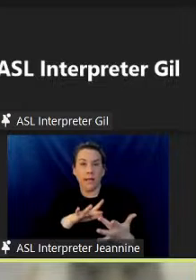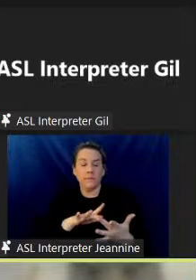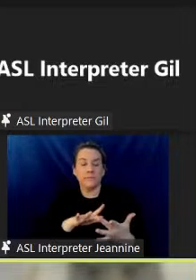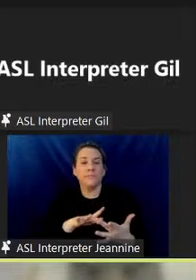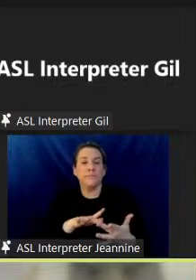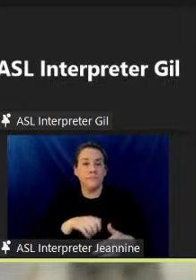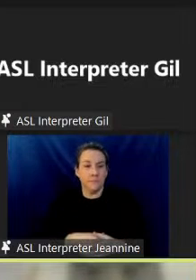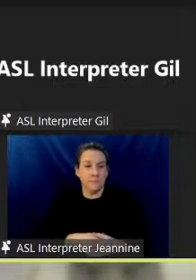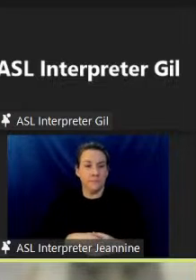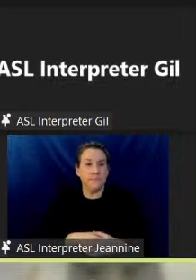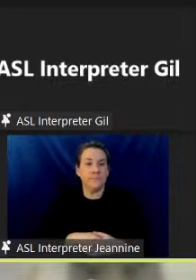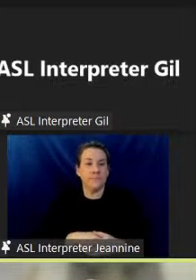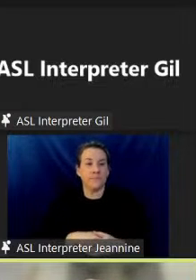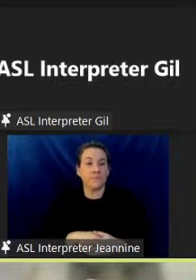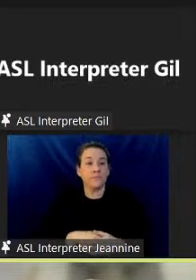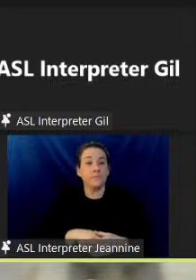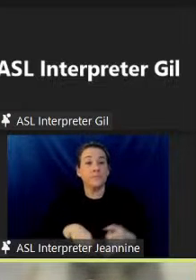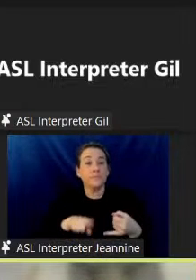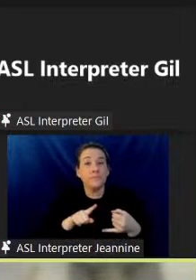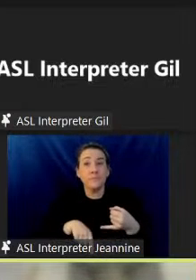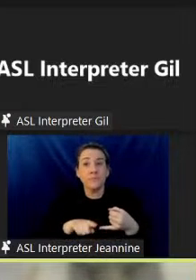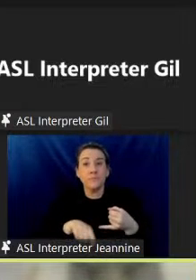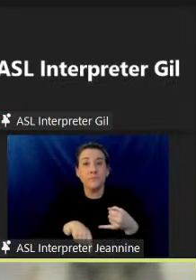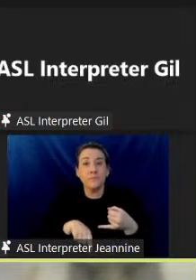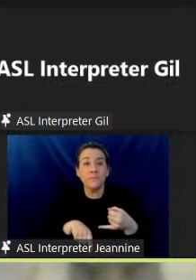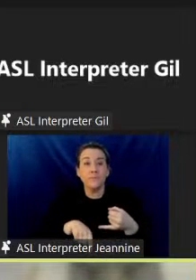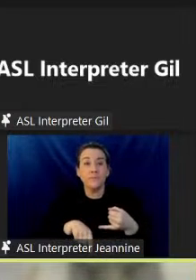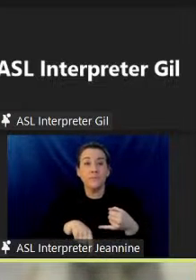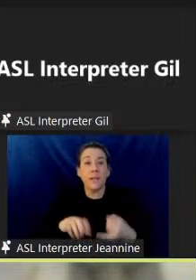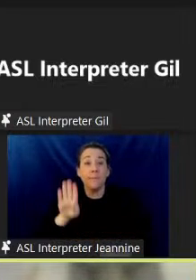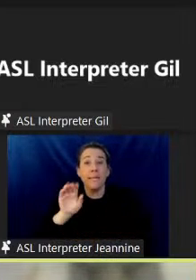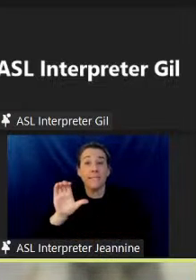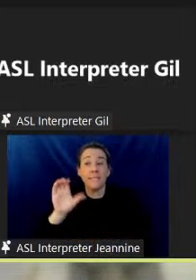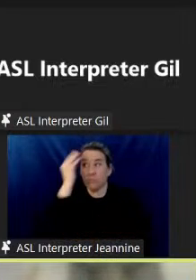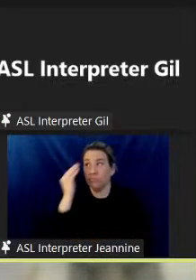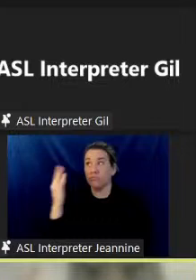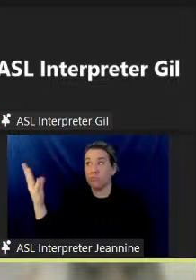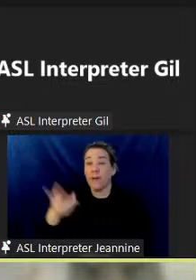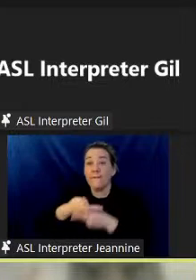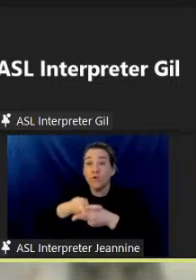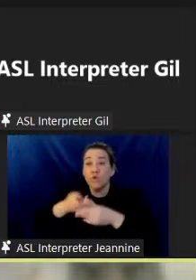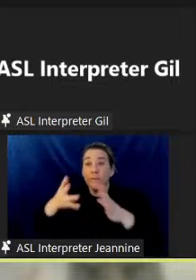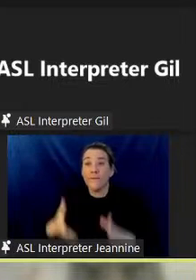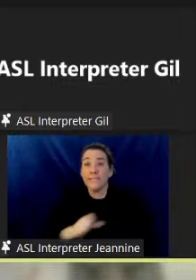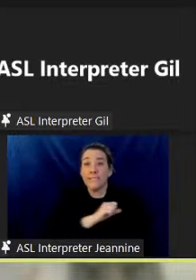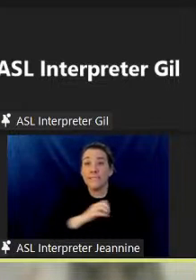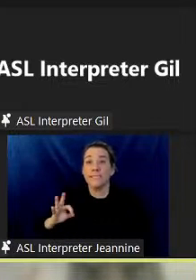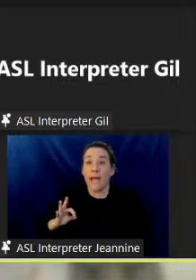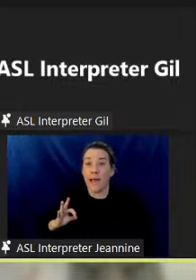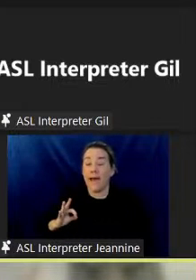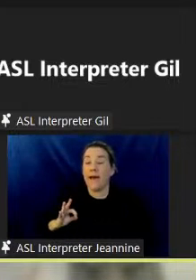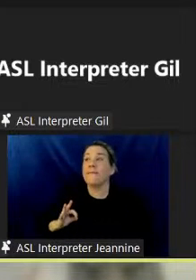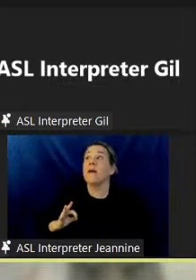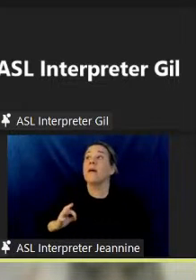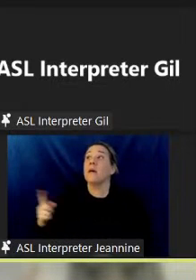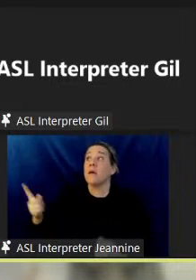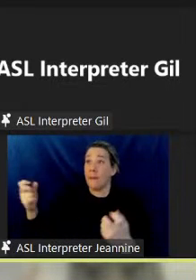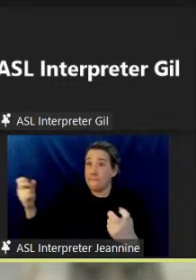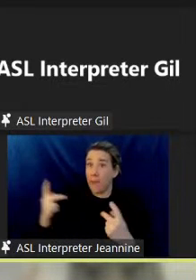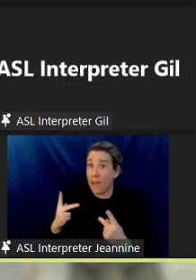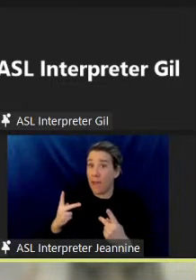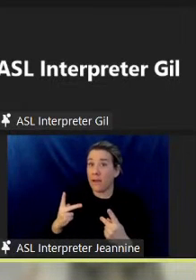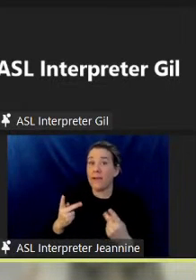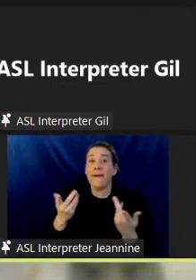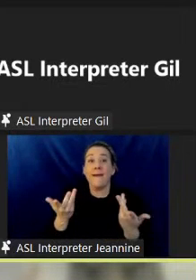then finally, they'll notify supervisors and staff about the return to the building after they've been given that all clear from